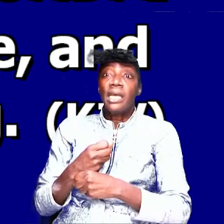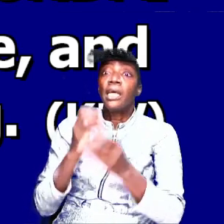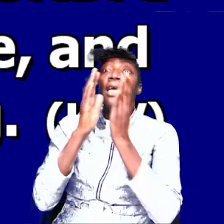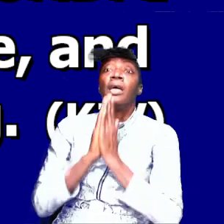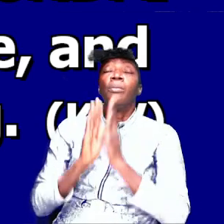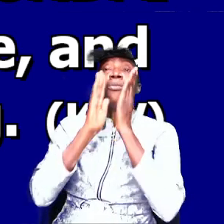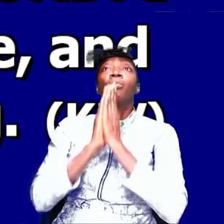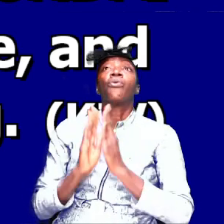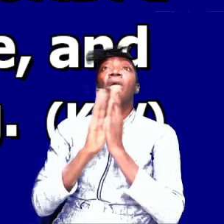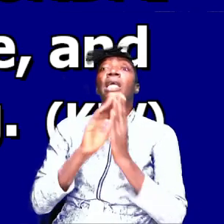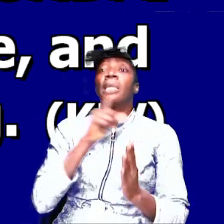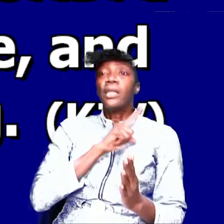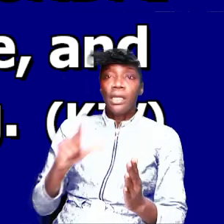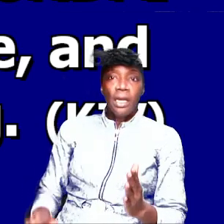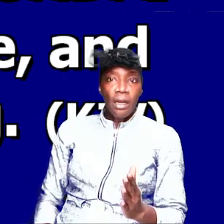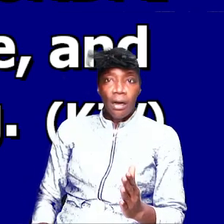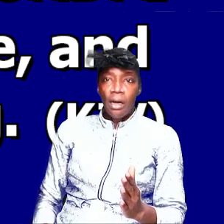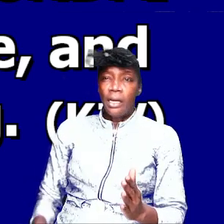the Lord.